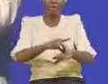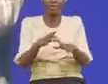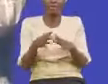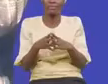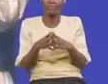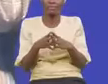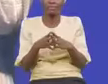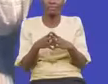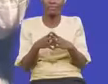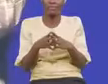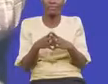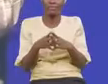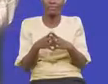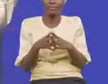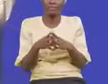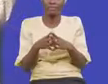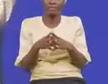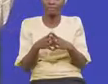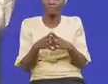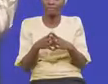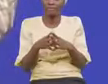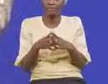jipo be go mo popo ra nyigbaji.